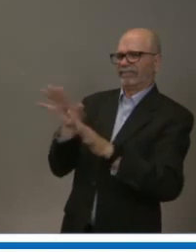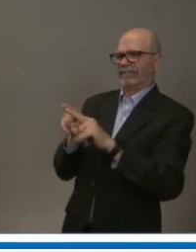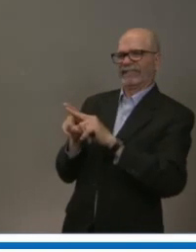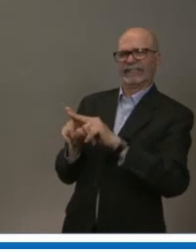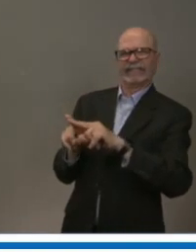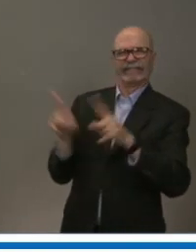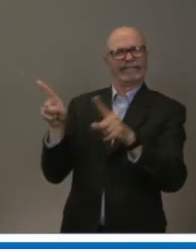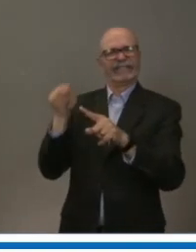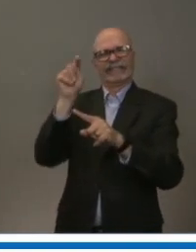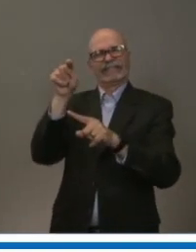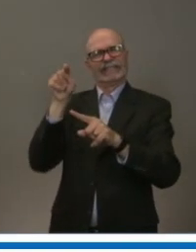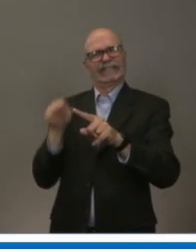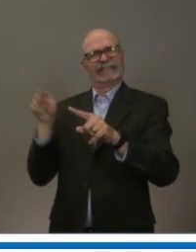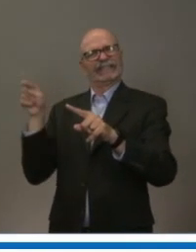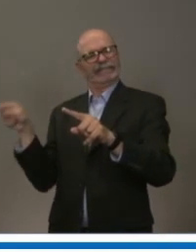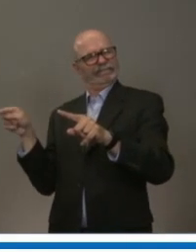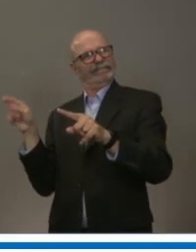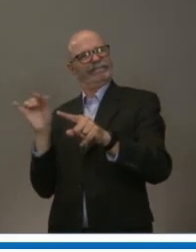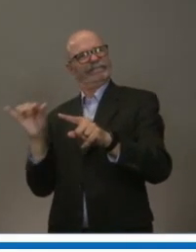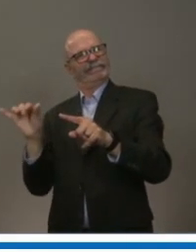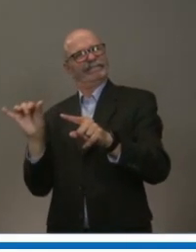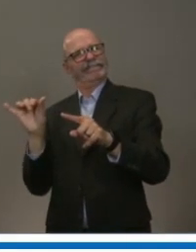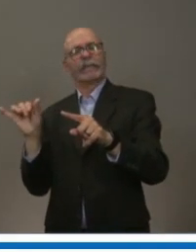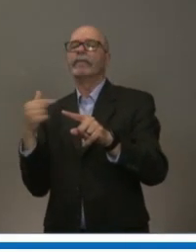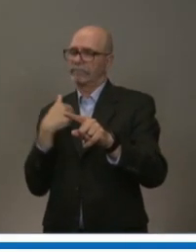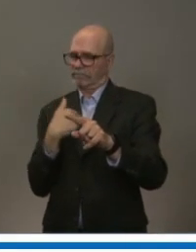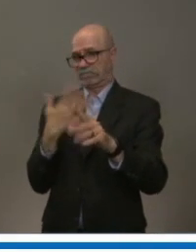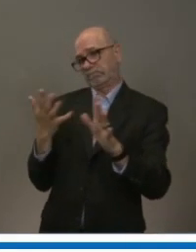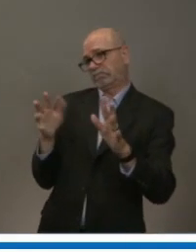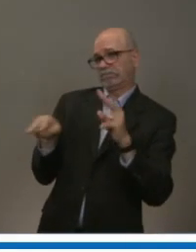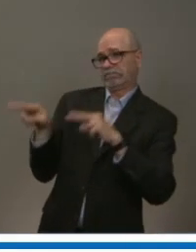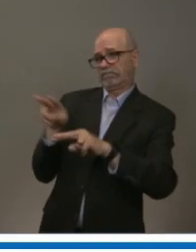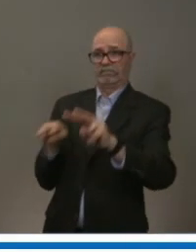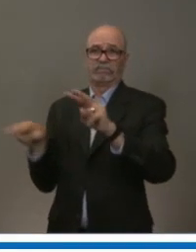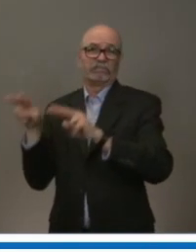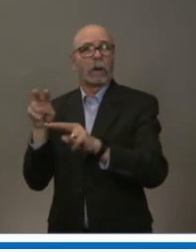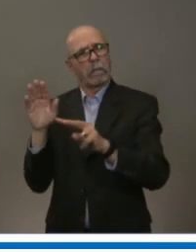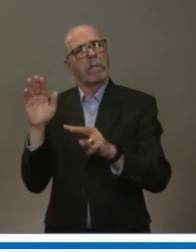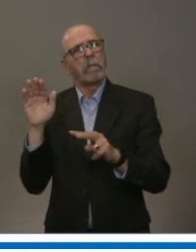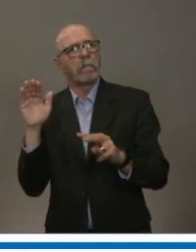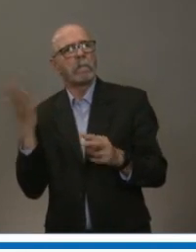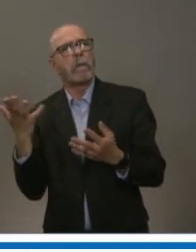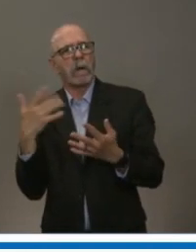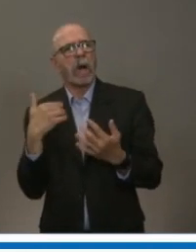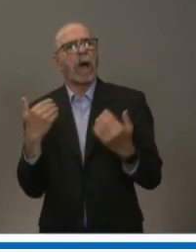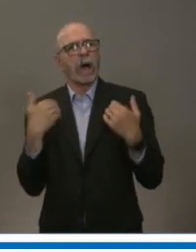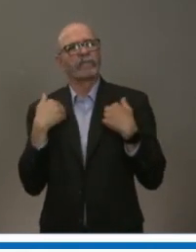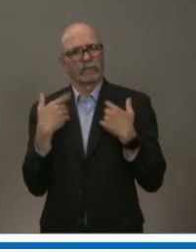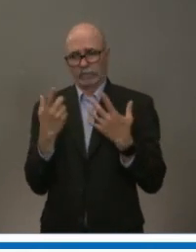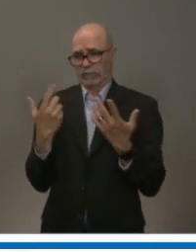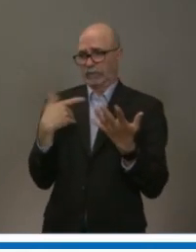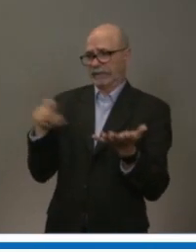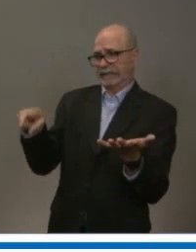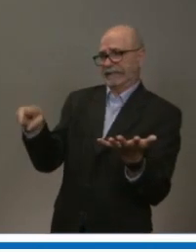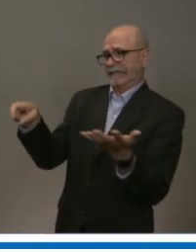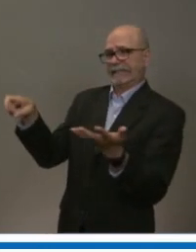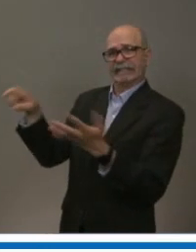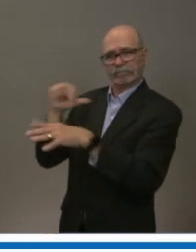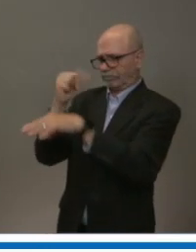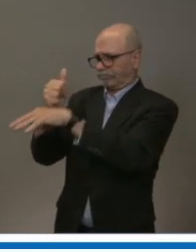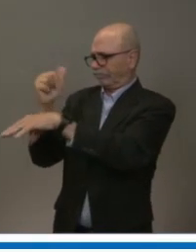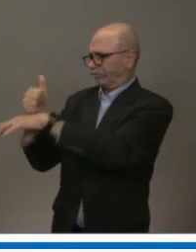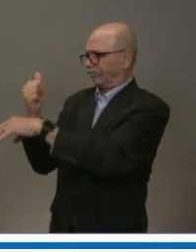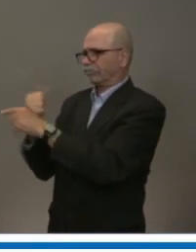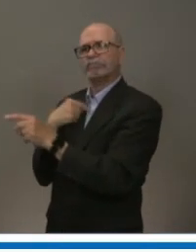But I'm very comfortable saying that we have in place what's necessary to be out front of this disease here in Nova